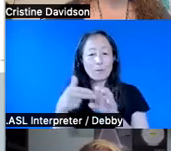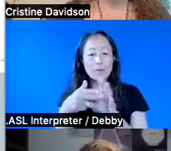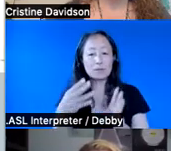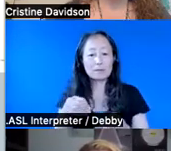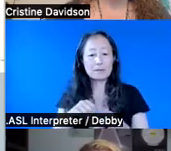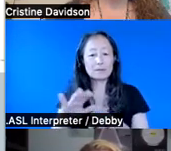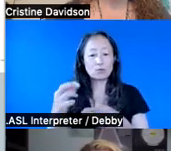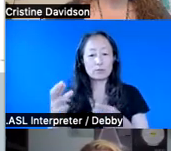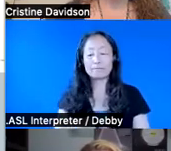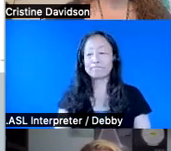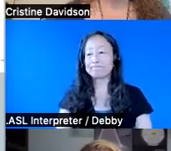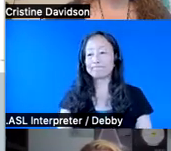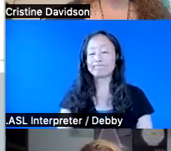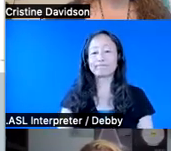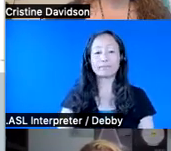welcome back.